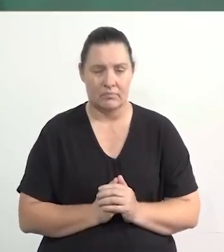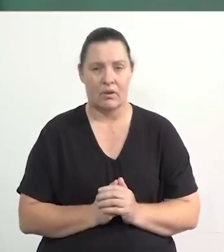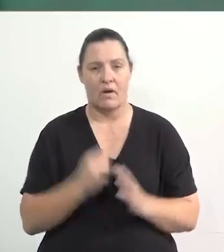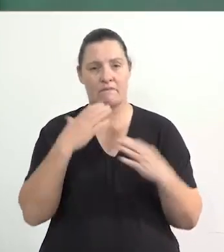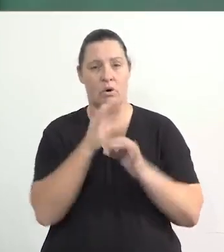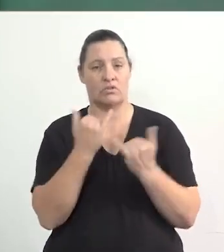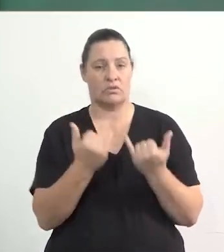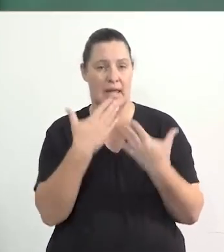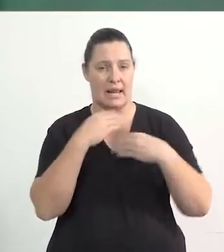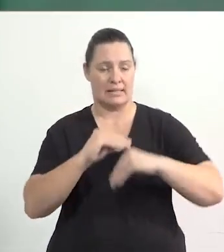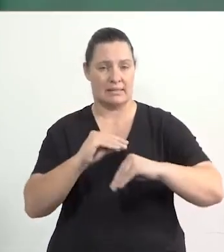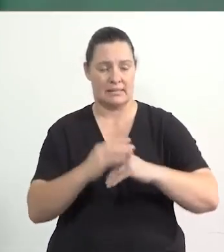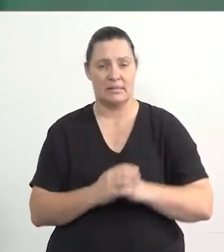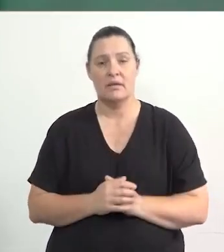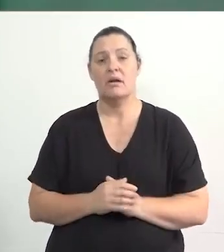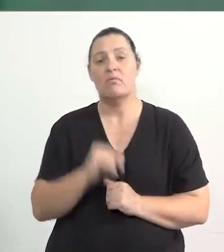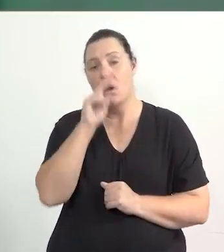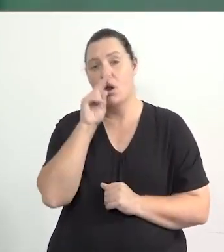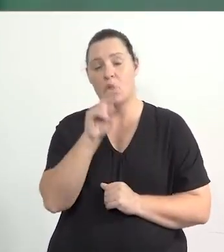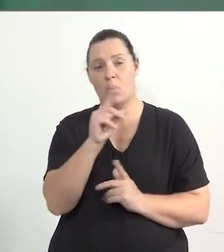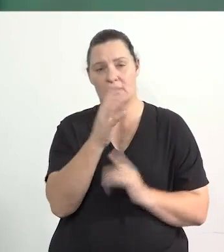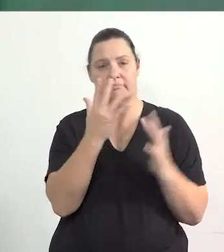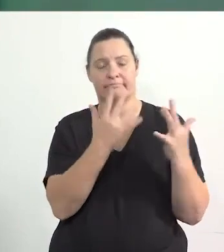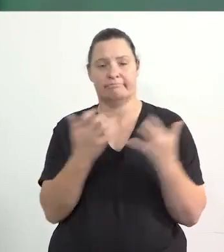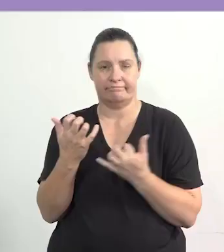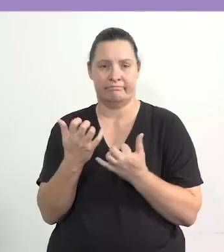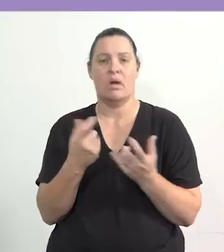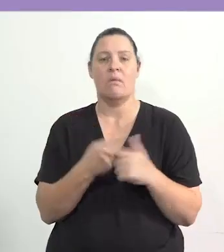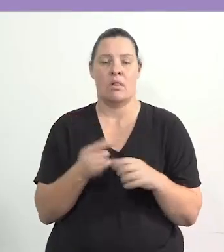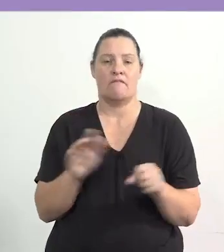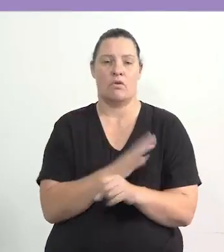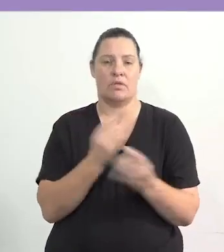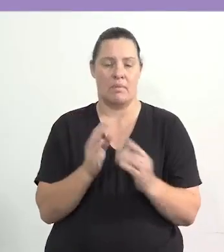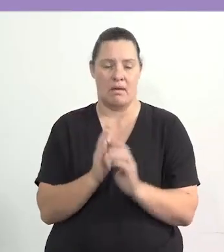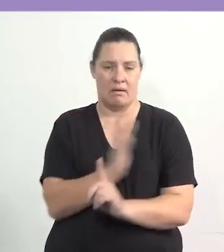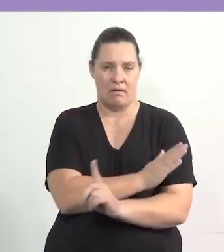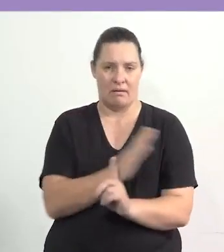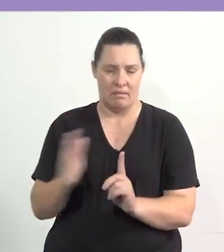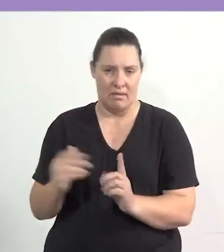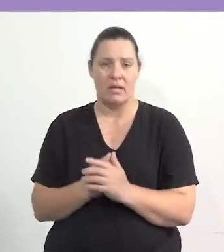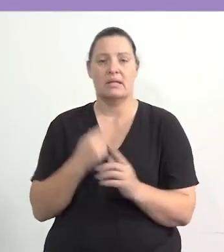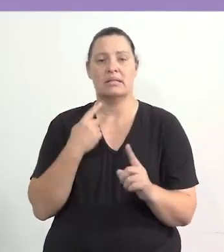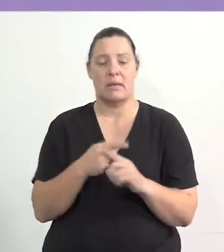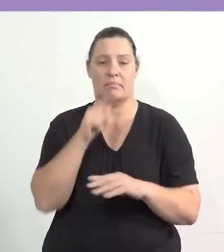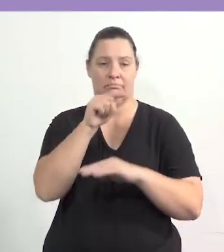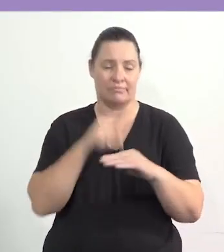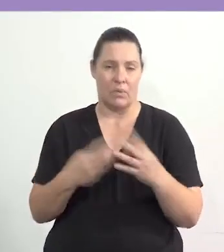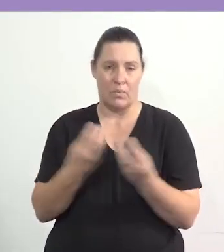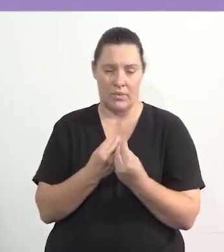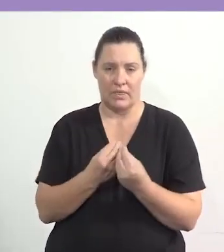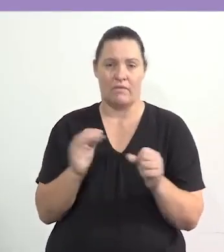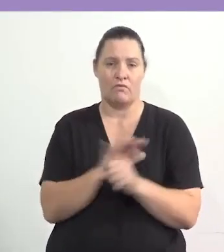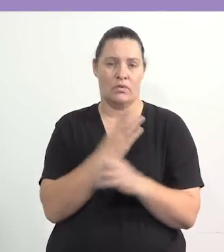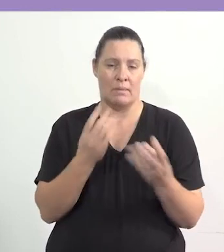look at the focus for today's lesson. So we are going to be looking at calculations with integers, that is, multiplication and division